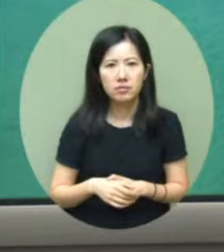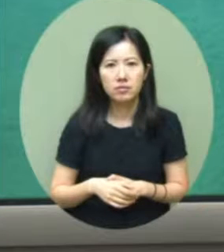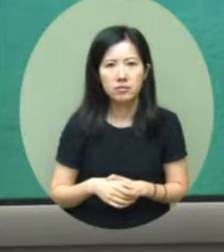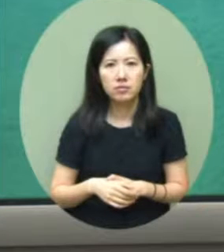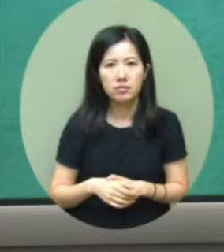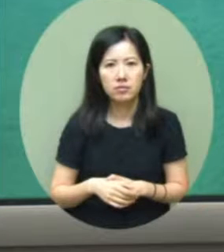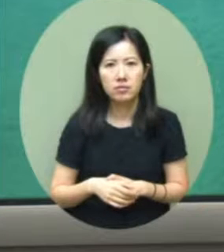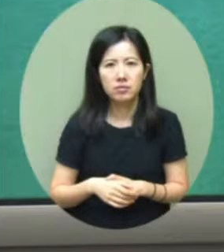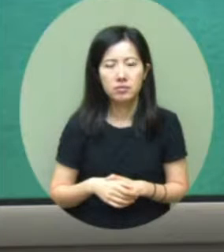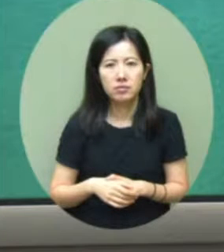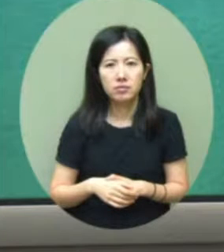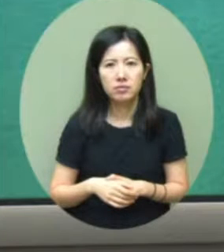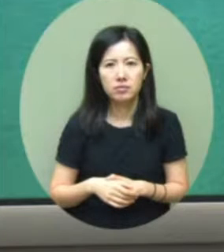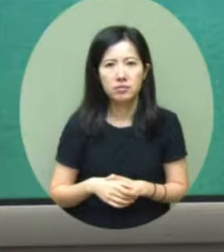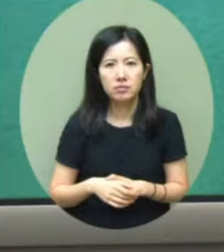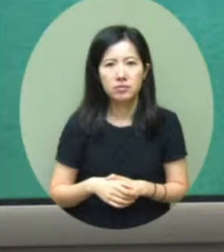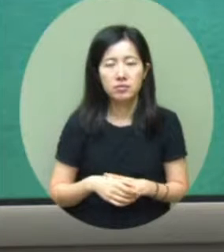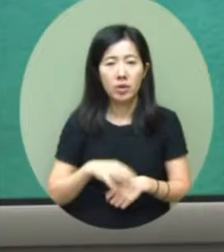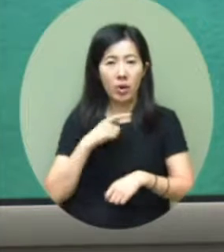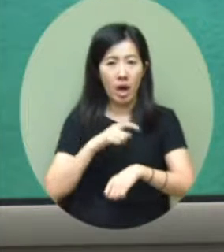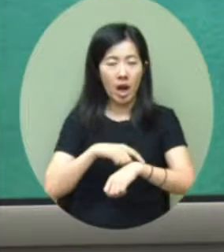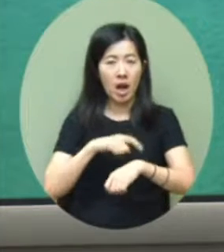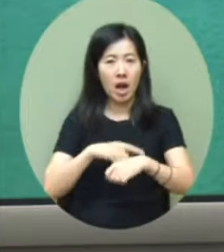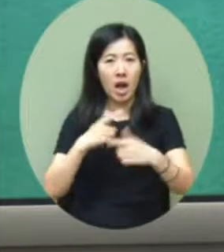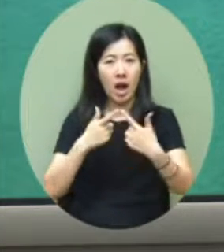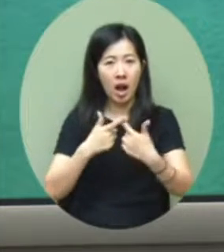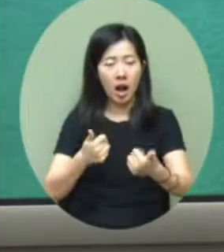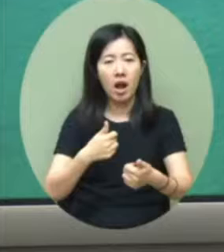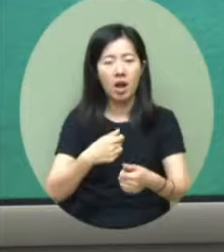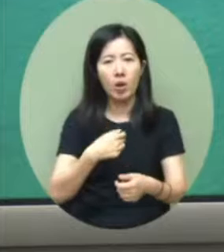enhanced measures that the government will take.